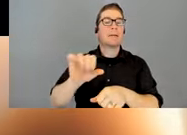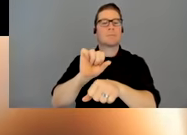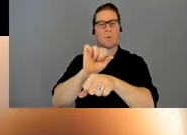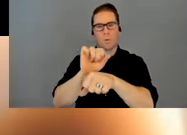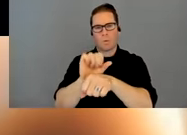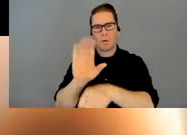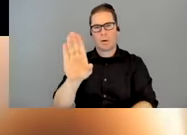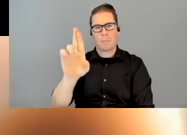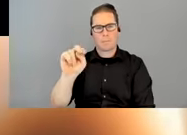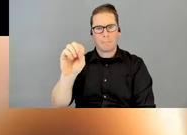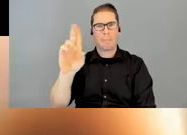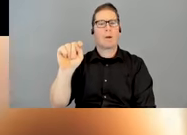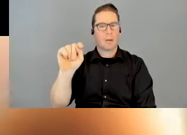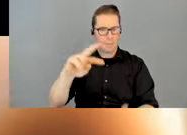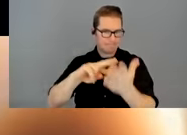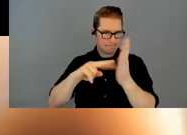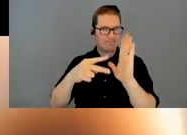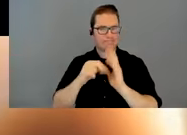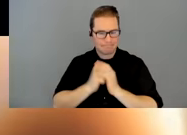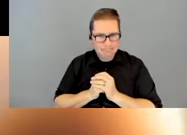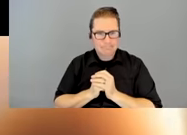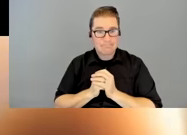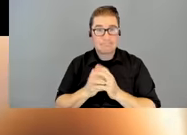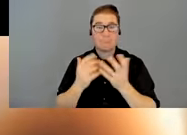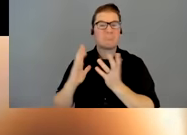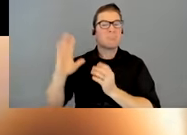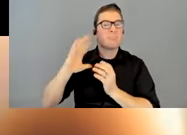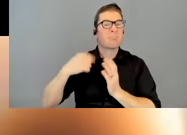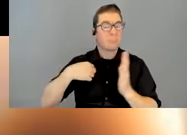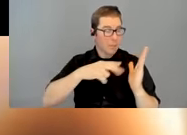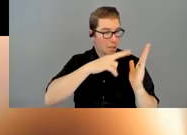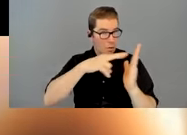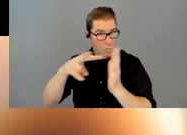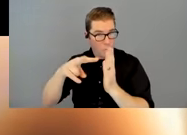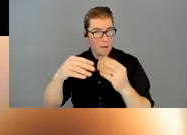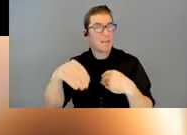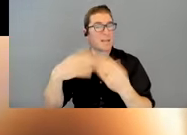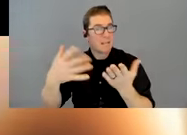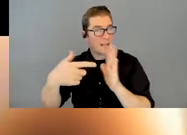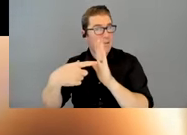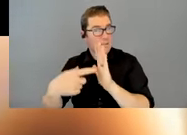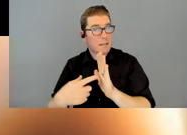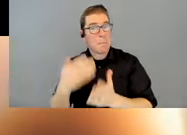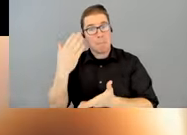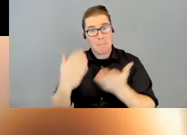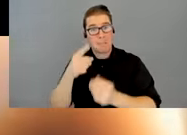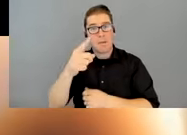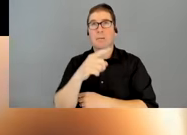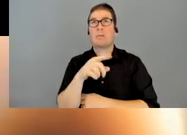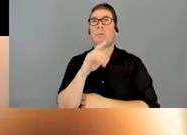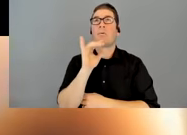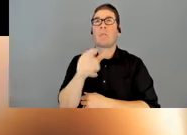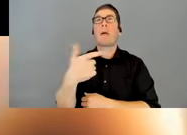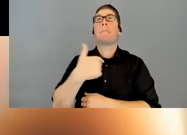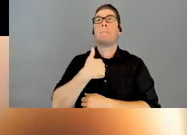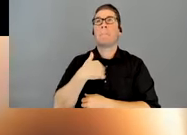So as I was reading that and giving you a few examples, maybe you were checking off some boxes,